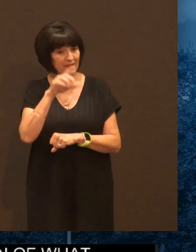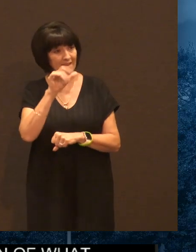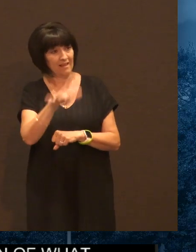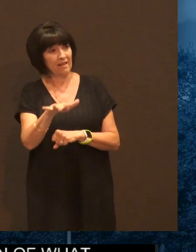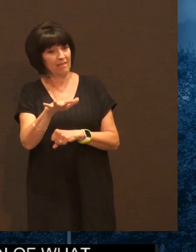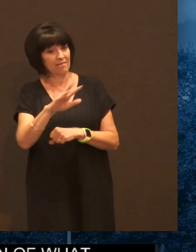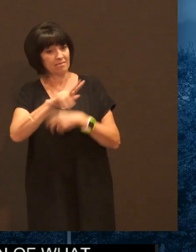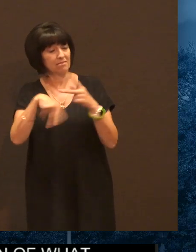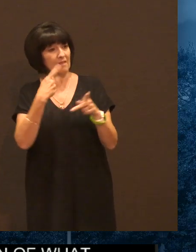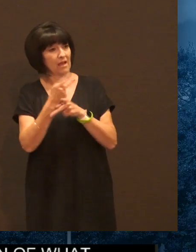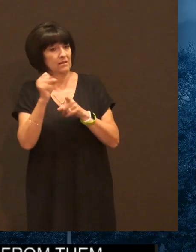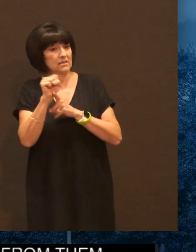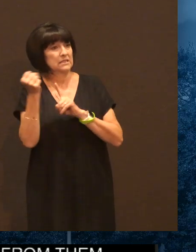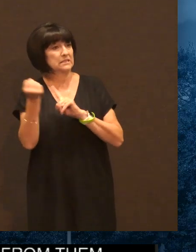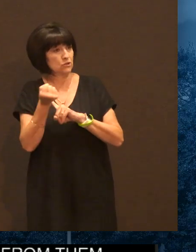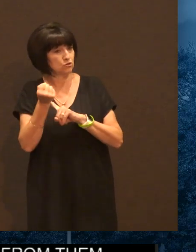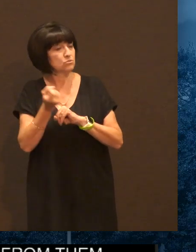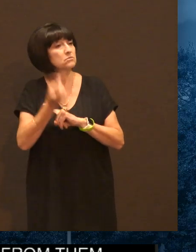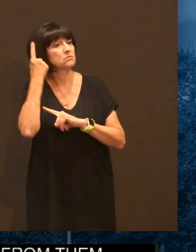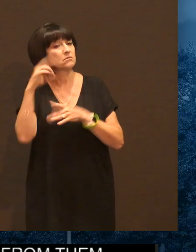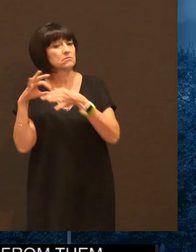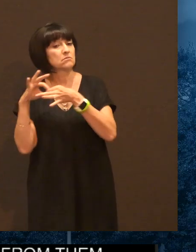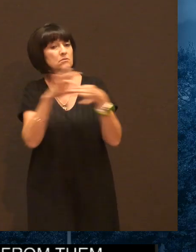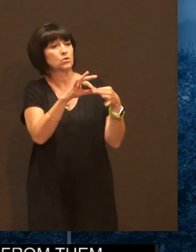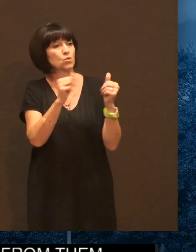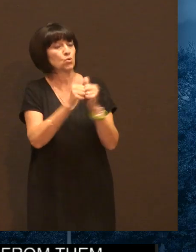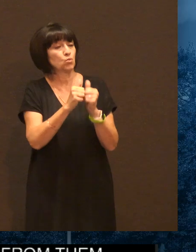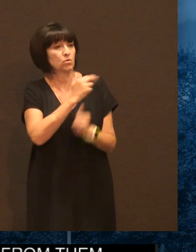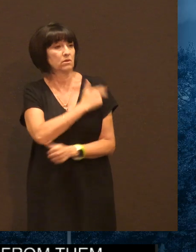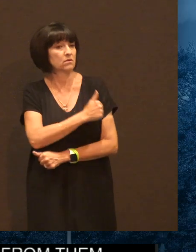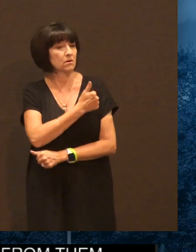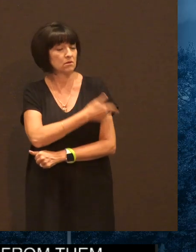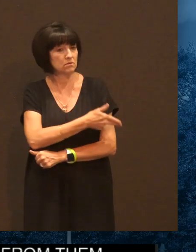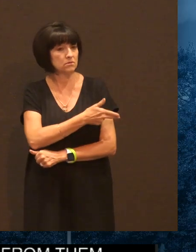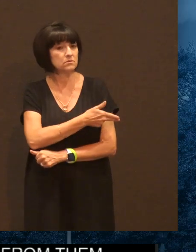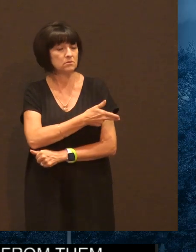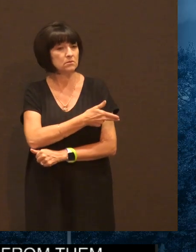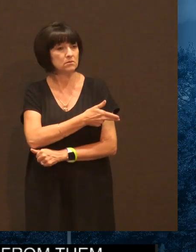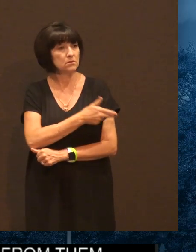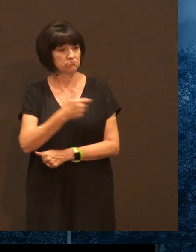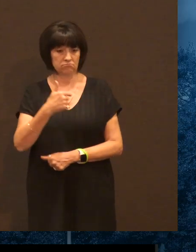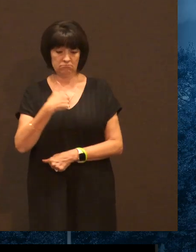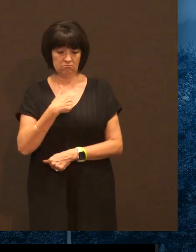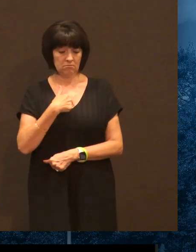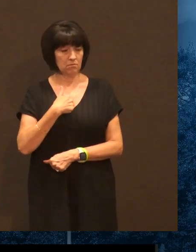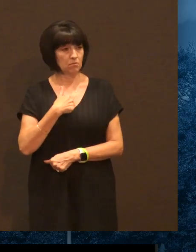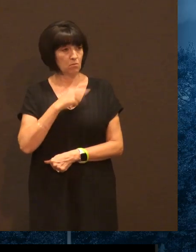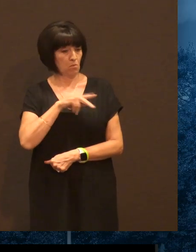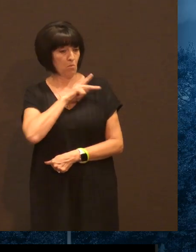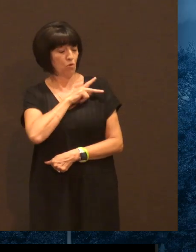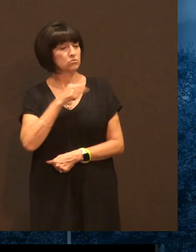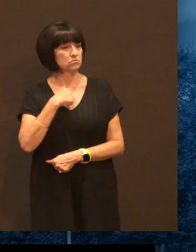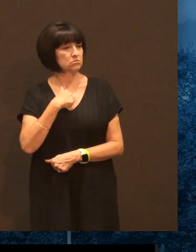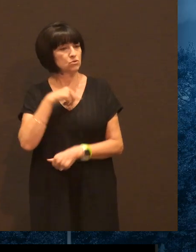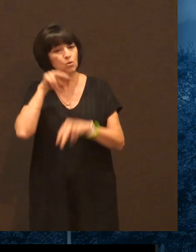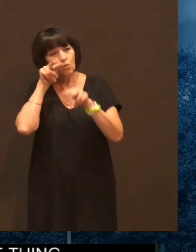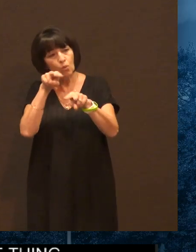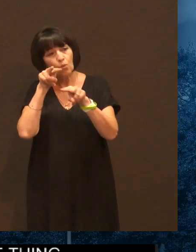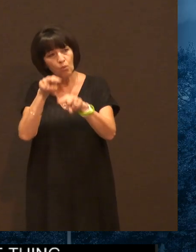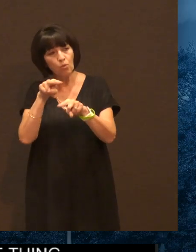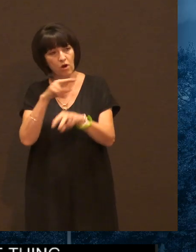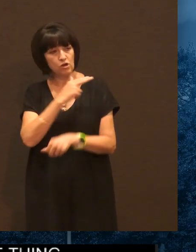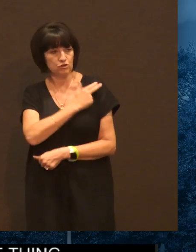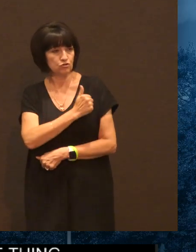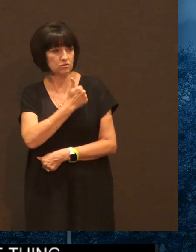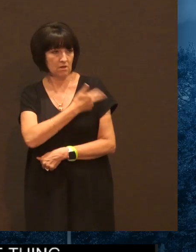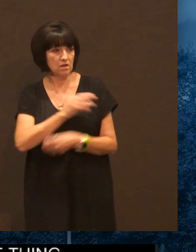with hospitalizations, although hospitalizations is the thing that I've focused on the most, when it comes to